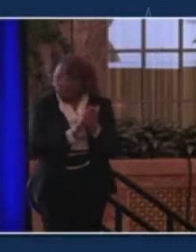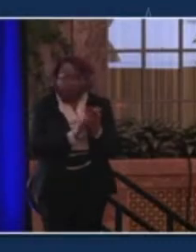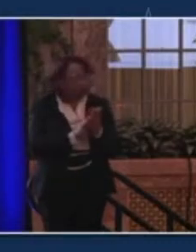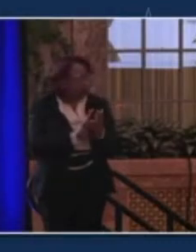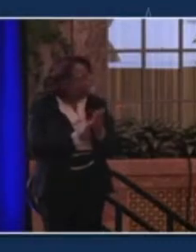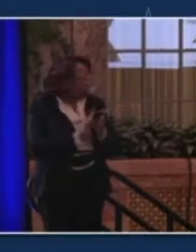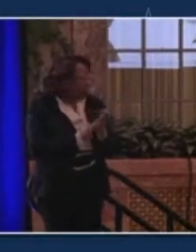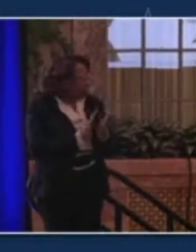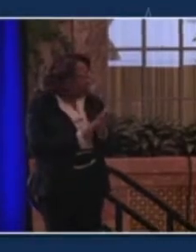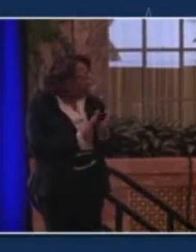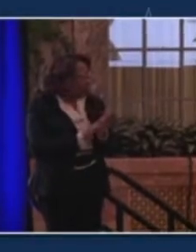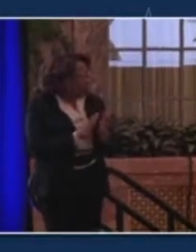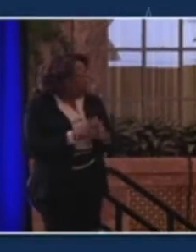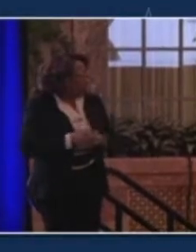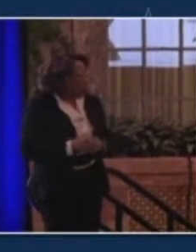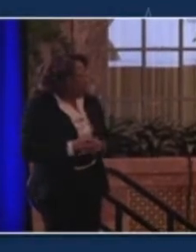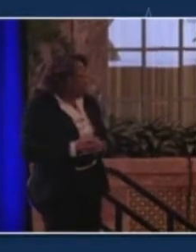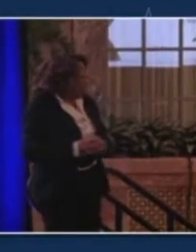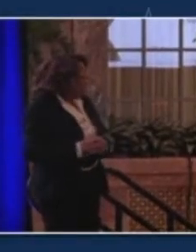jazz.